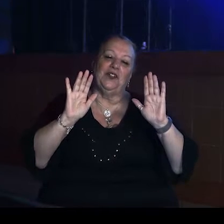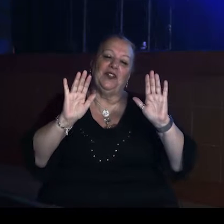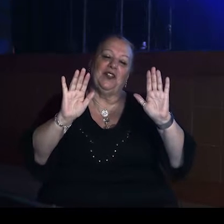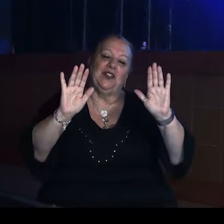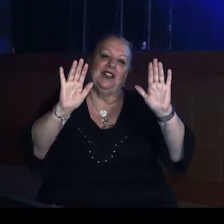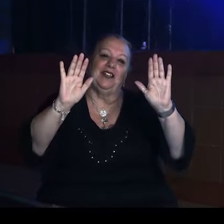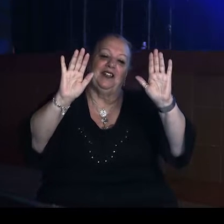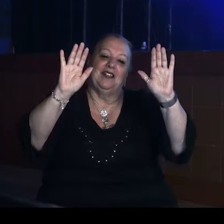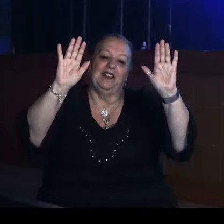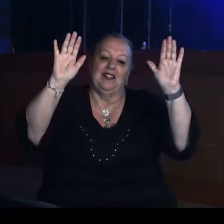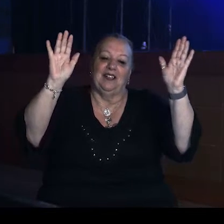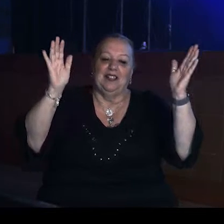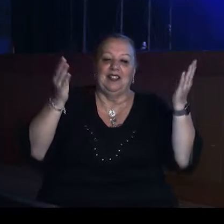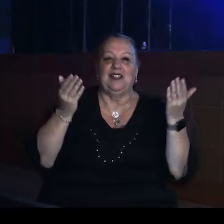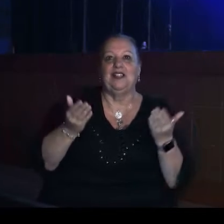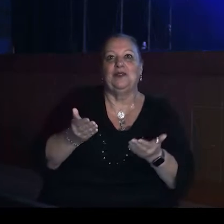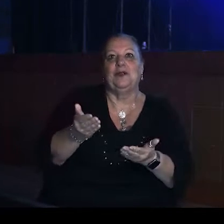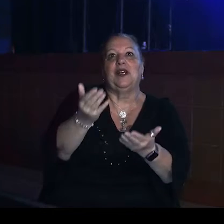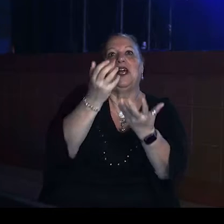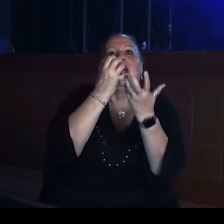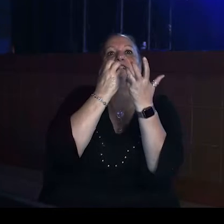Isn't she lovely?